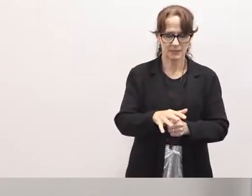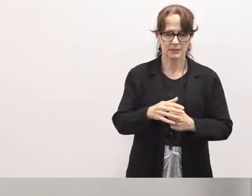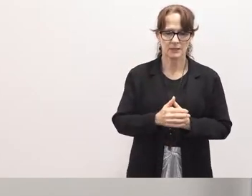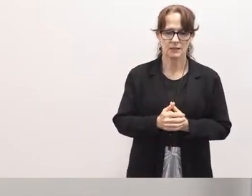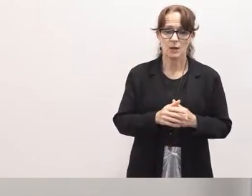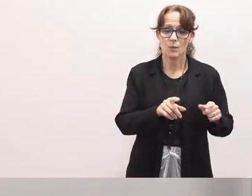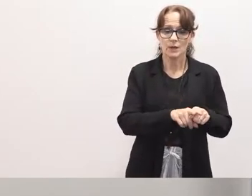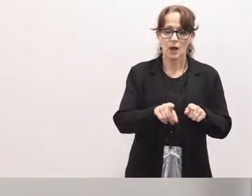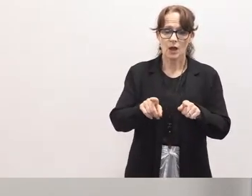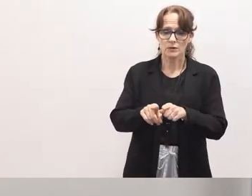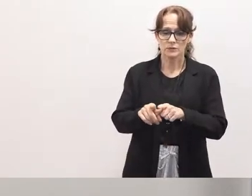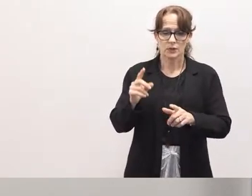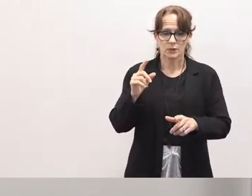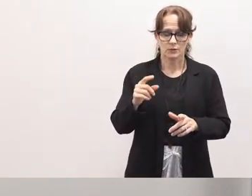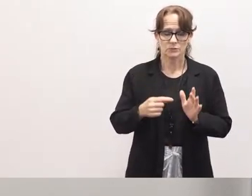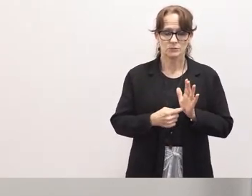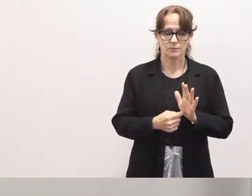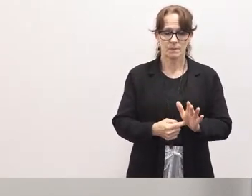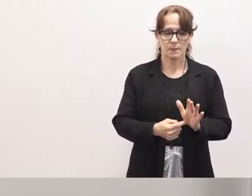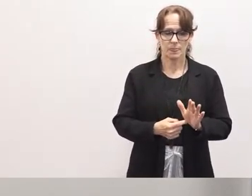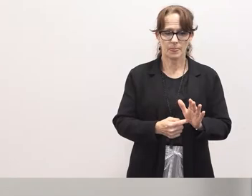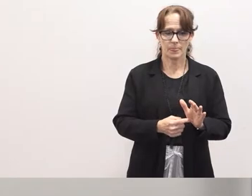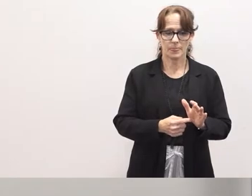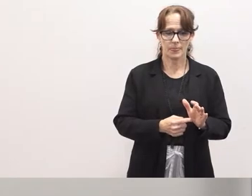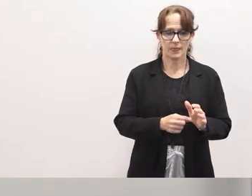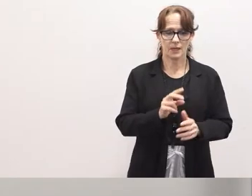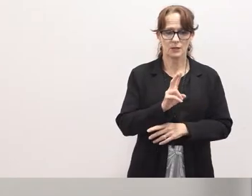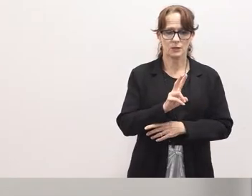note for